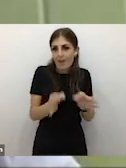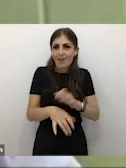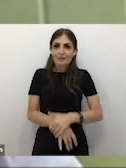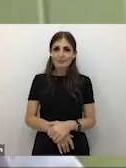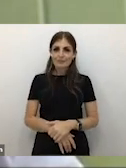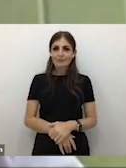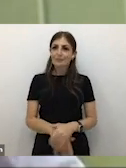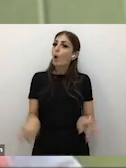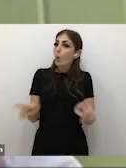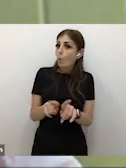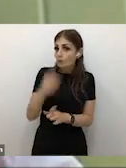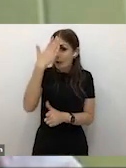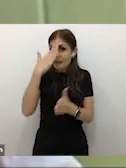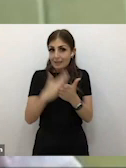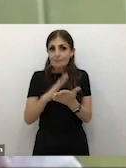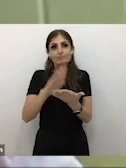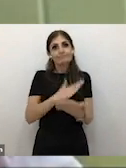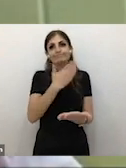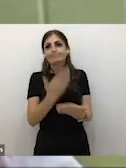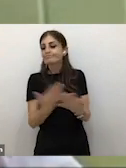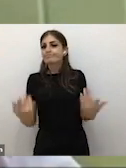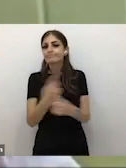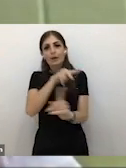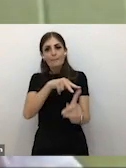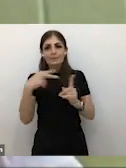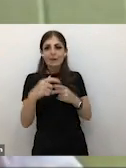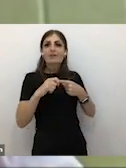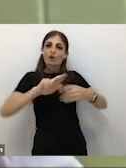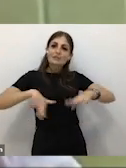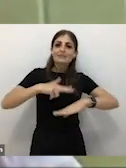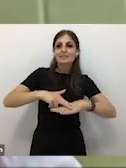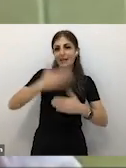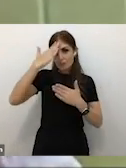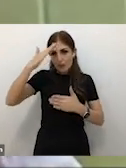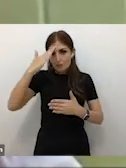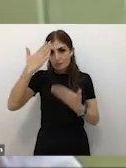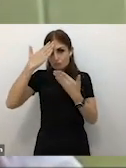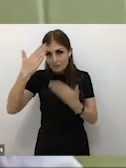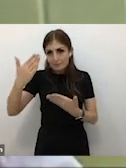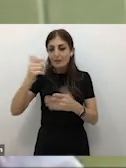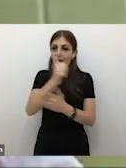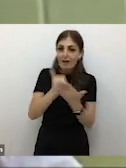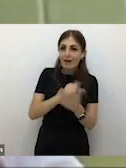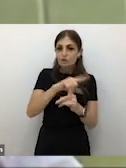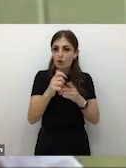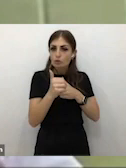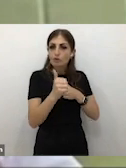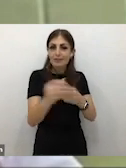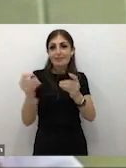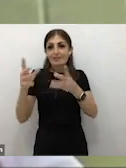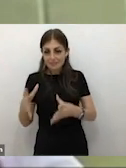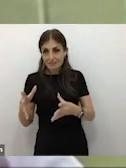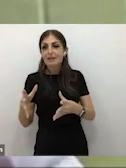also experience transformative perspectives from First Nations elders and respected artists and cultural leaders and